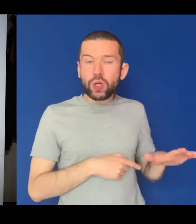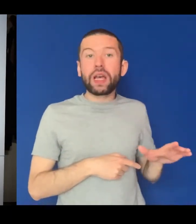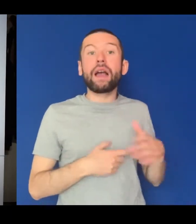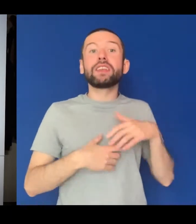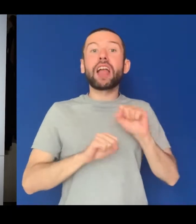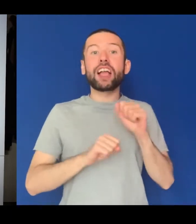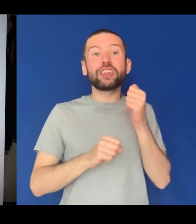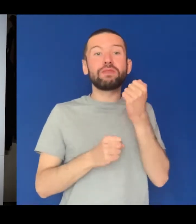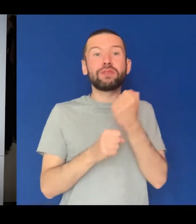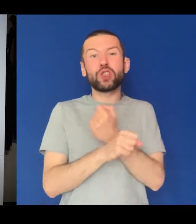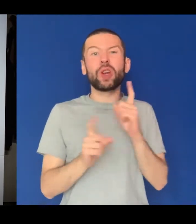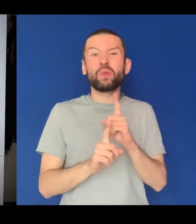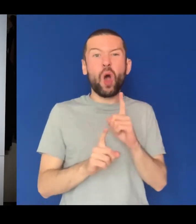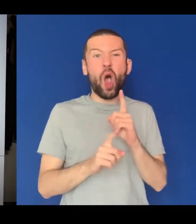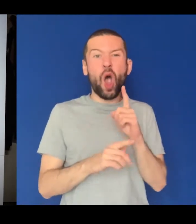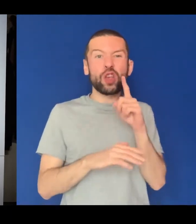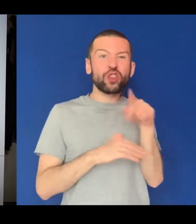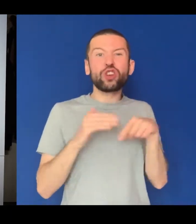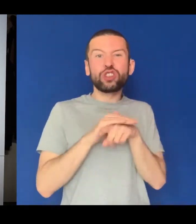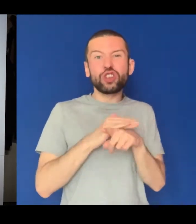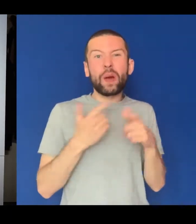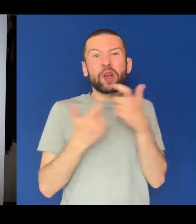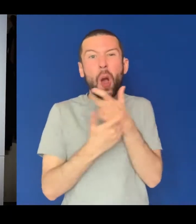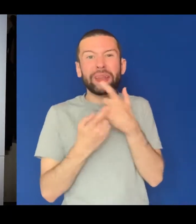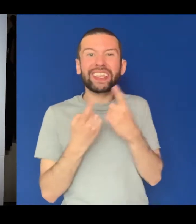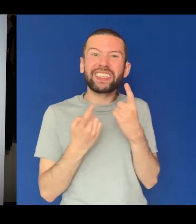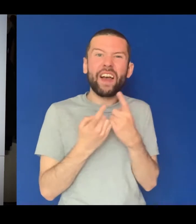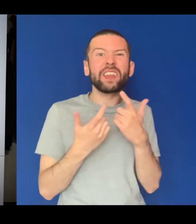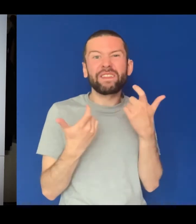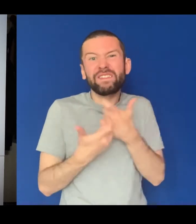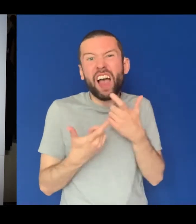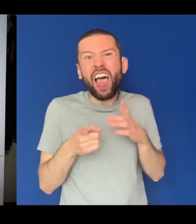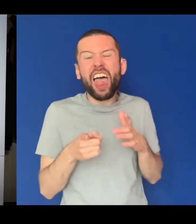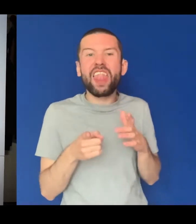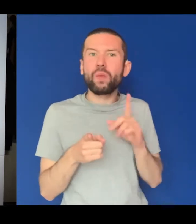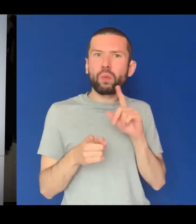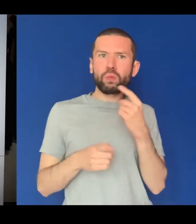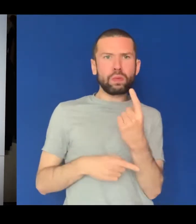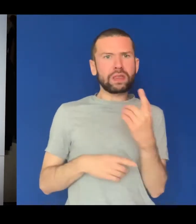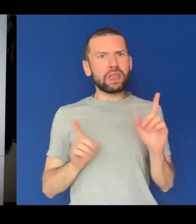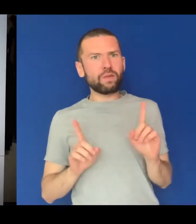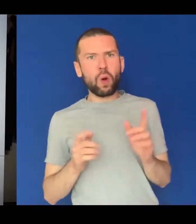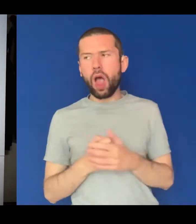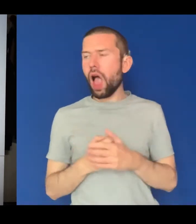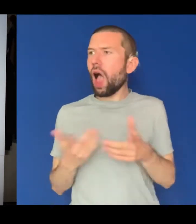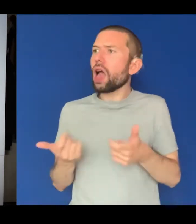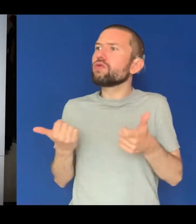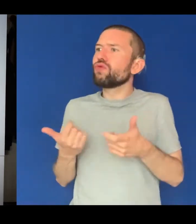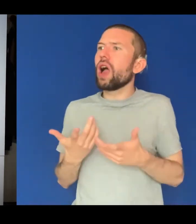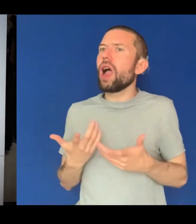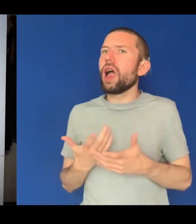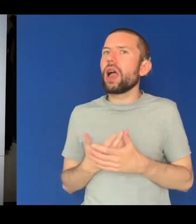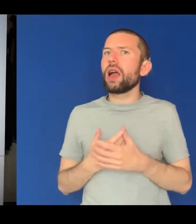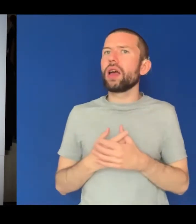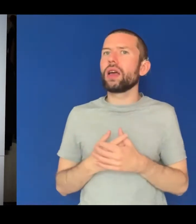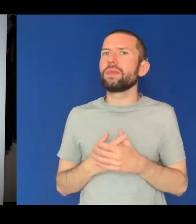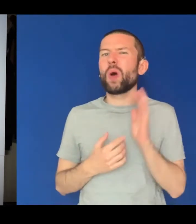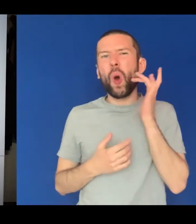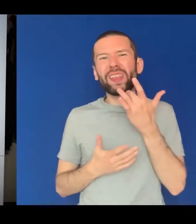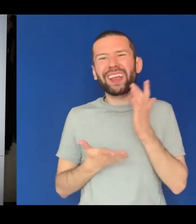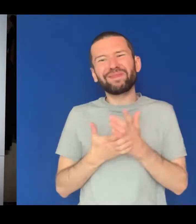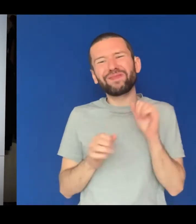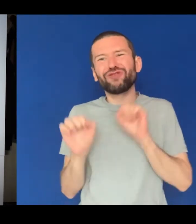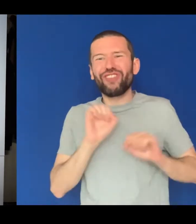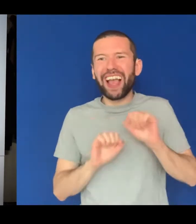YouTube sketches, which have been really fun. What about you? Yeah, it's been alright. Like, the hotel is really struggling right